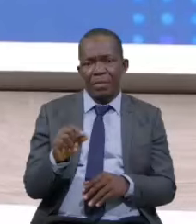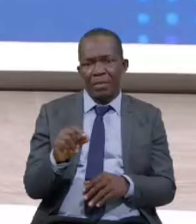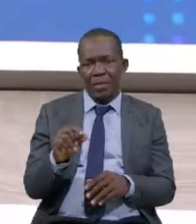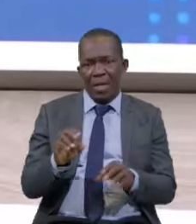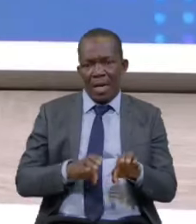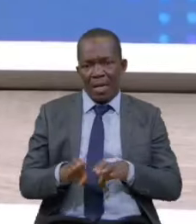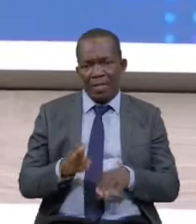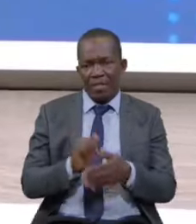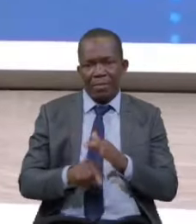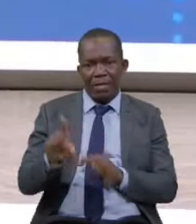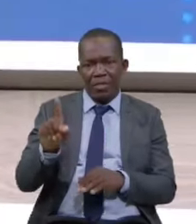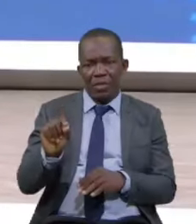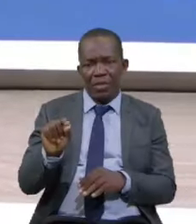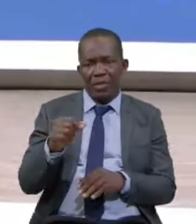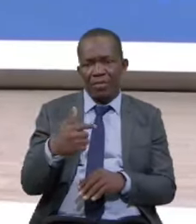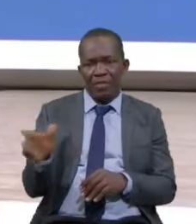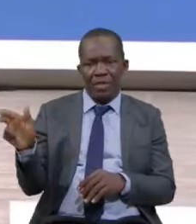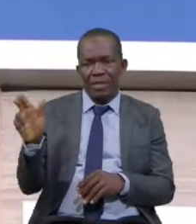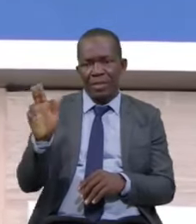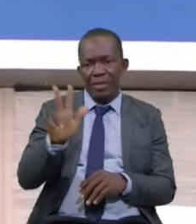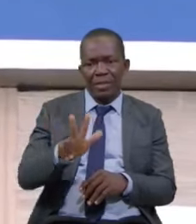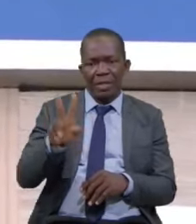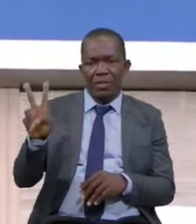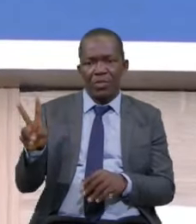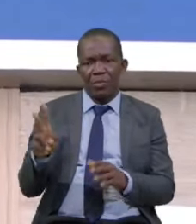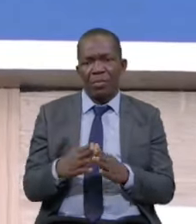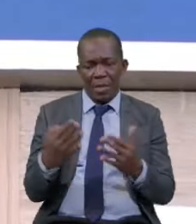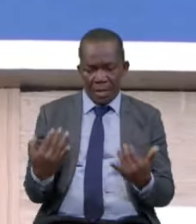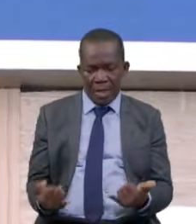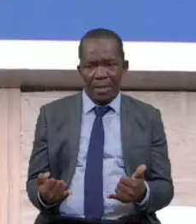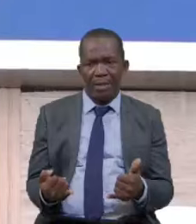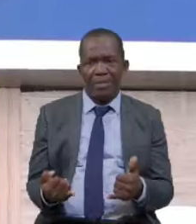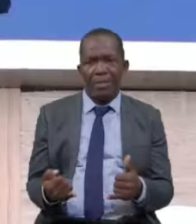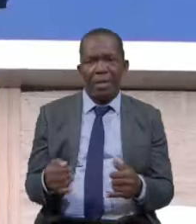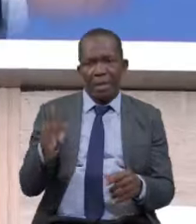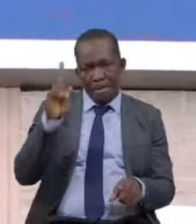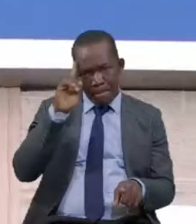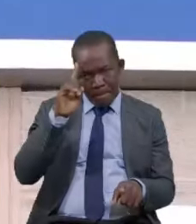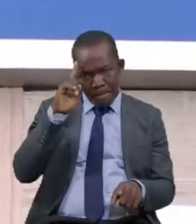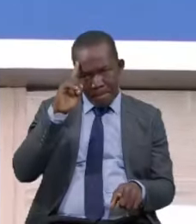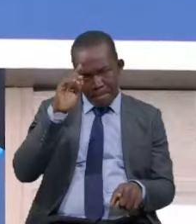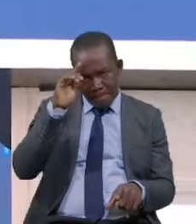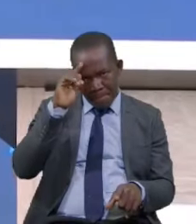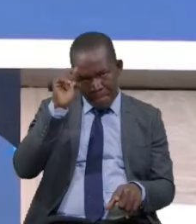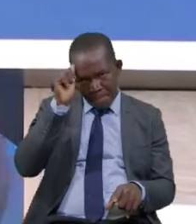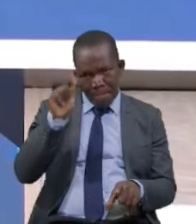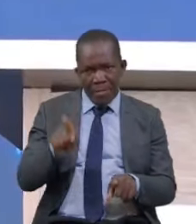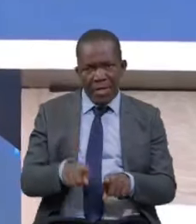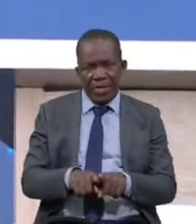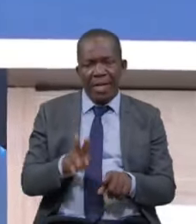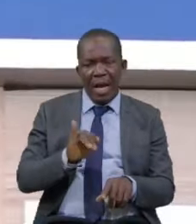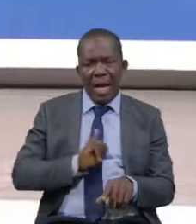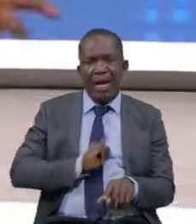32. And now, brethren, I commend you to God and to